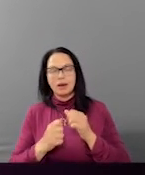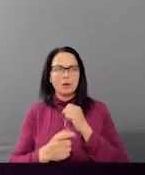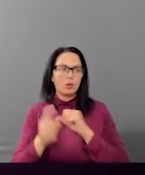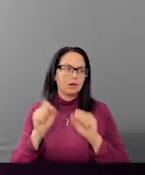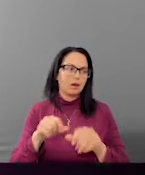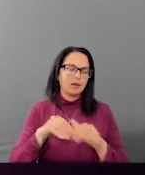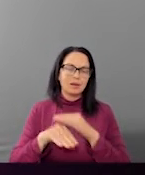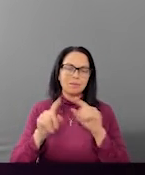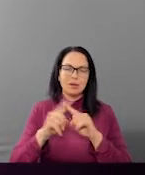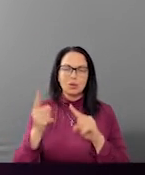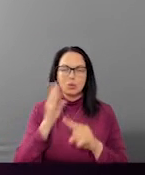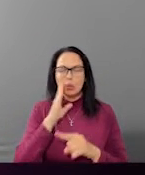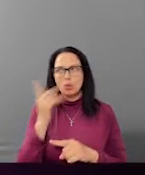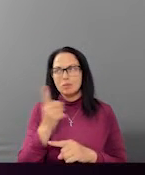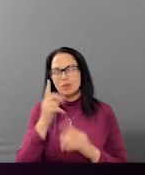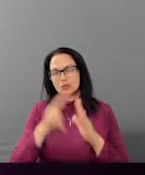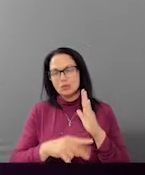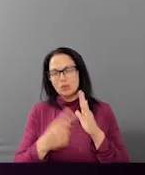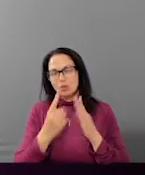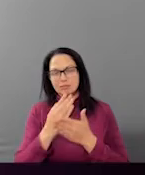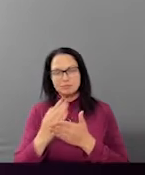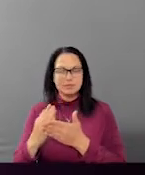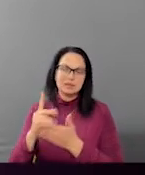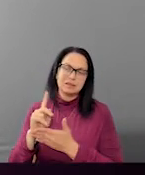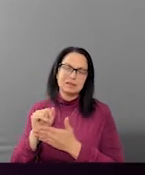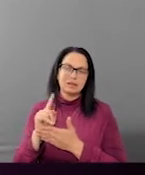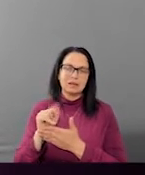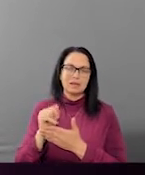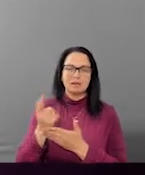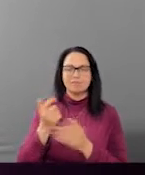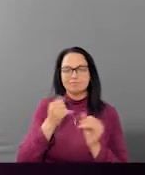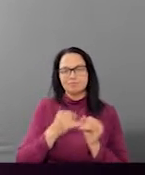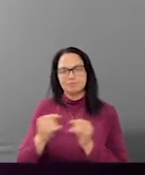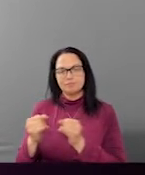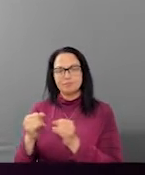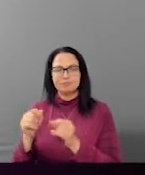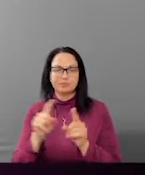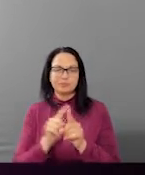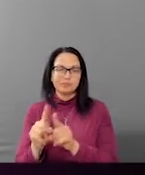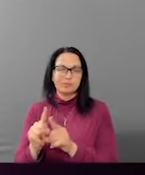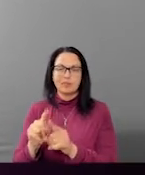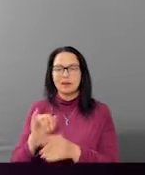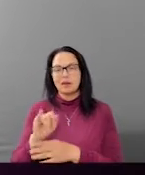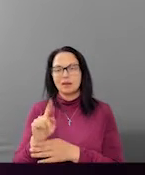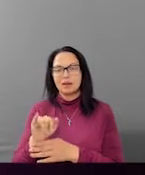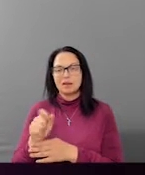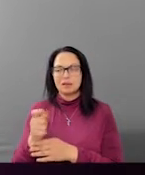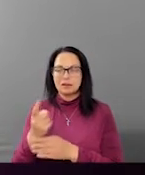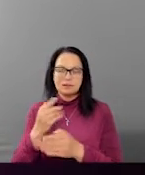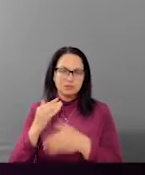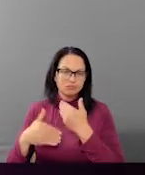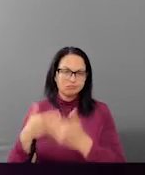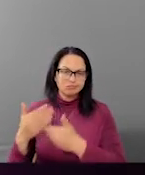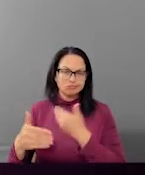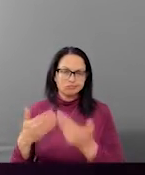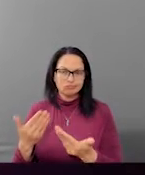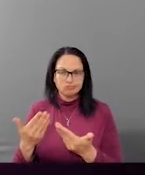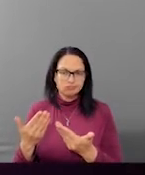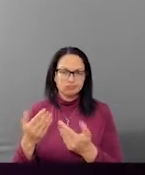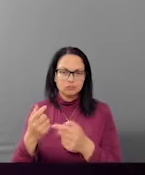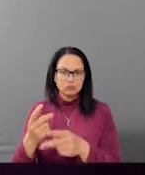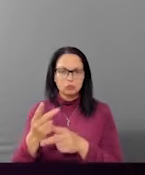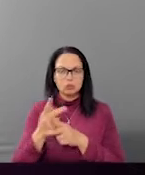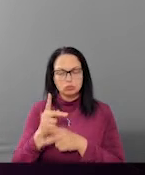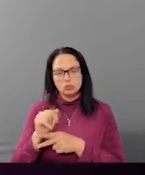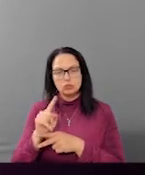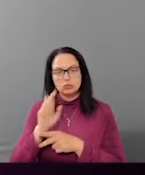read one piece of data at a time. And also, a side note, indexing refers to a process of turning unordered data into an